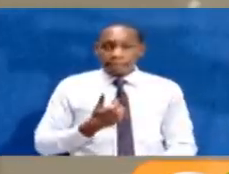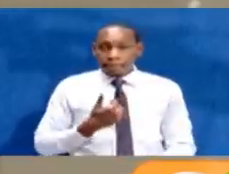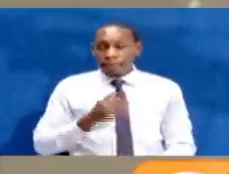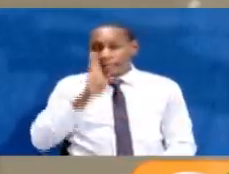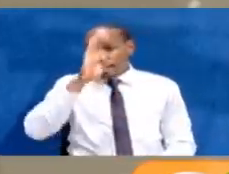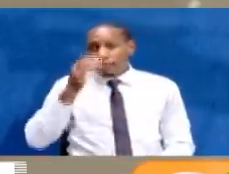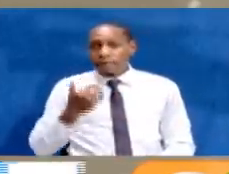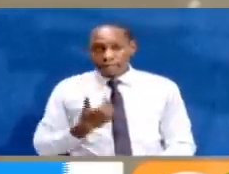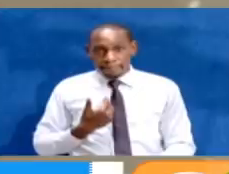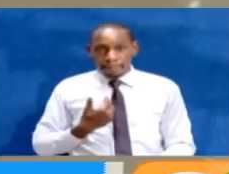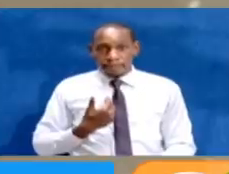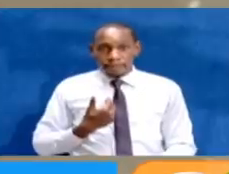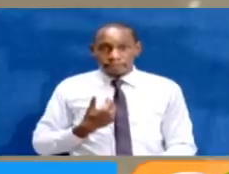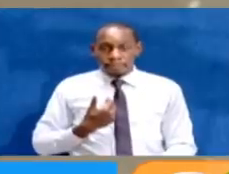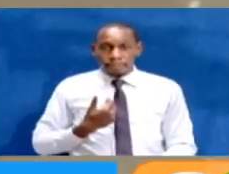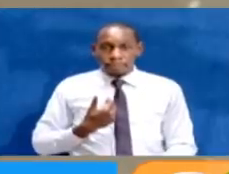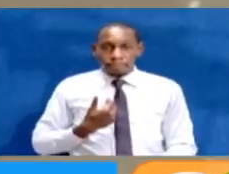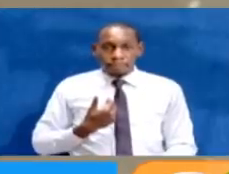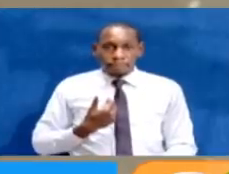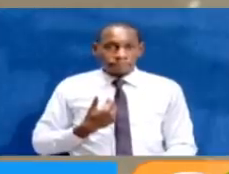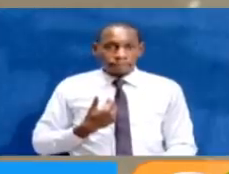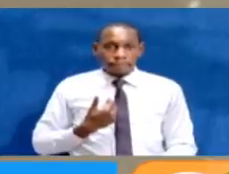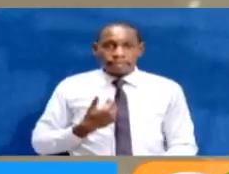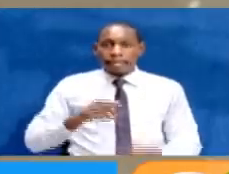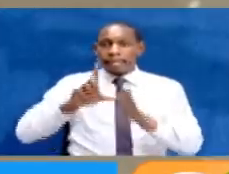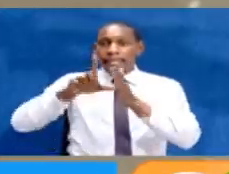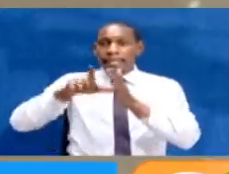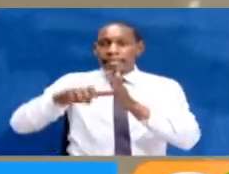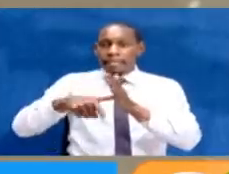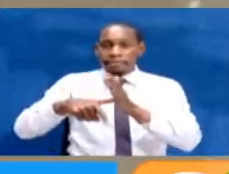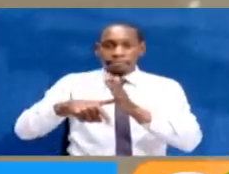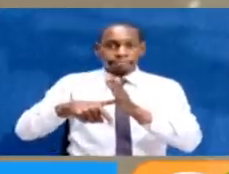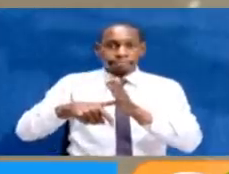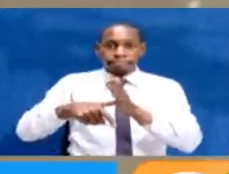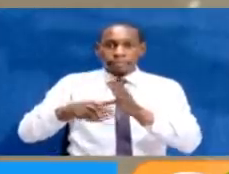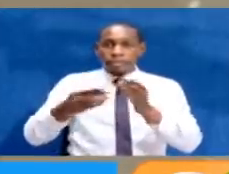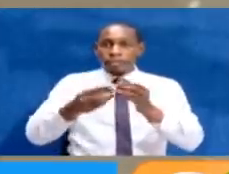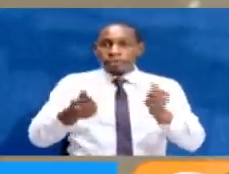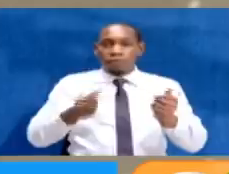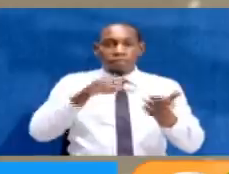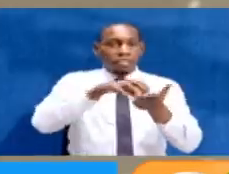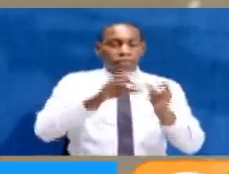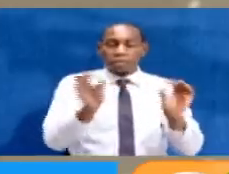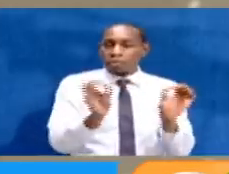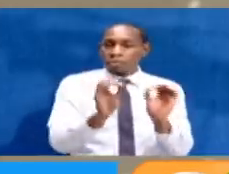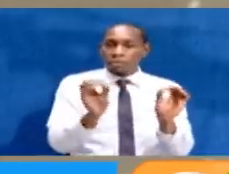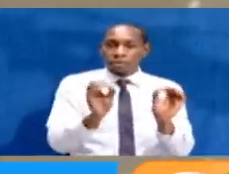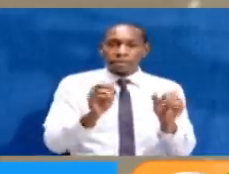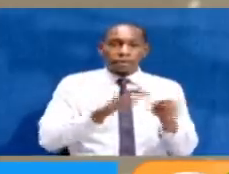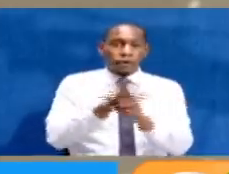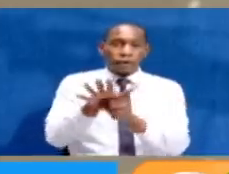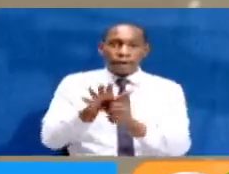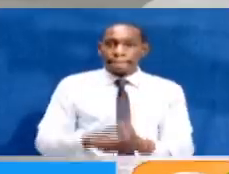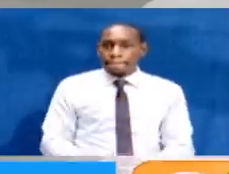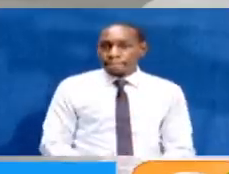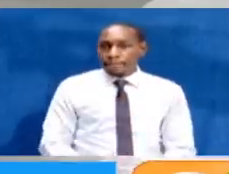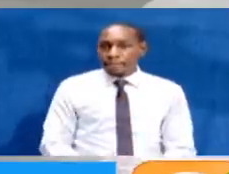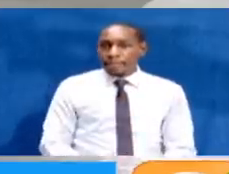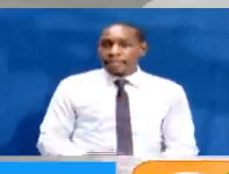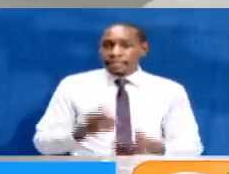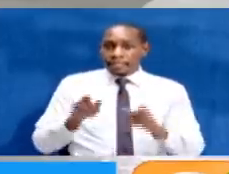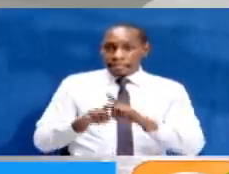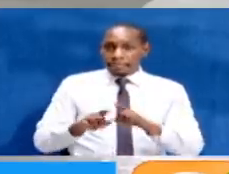have pessimism, you have skepticism, and eventually you have not dealt with the matter at hand, COVID-19. Which is why